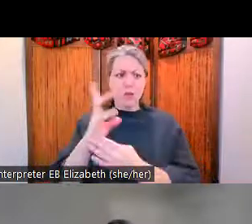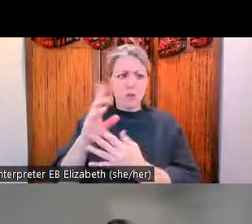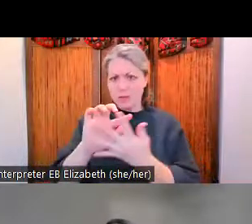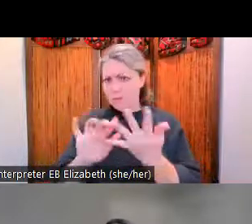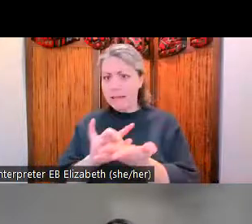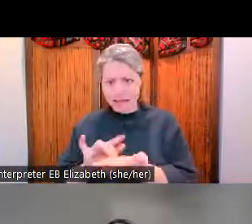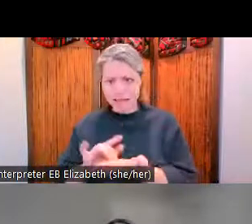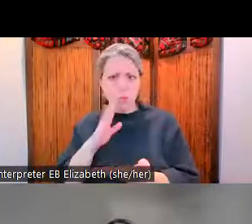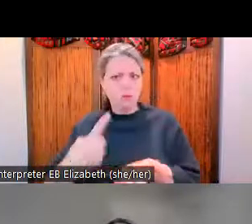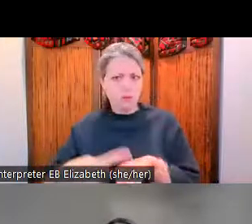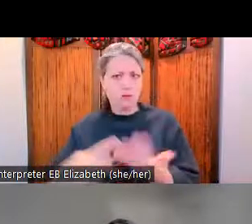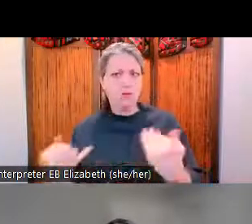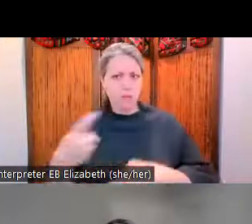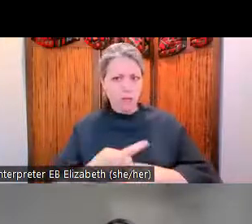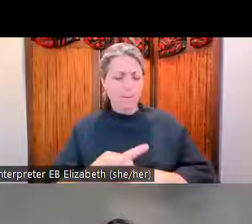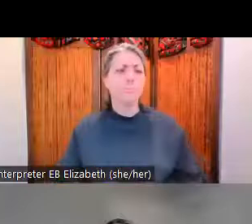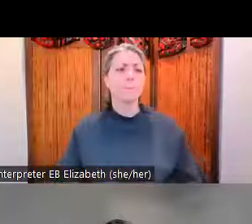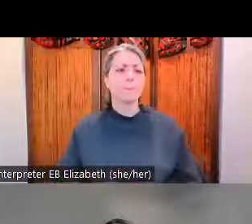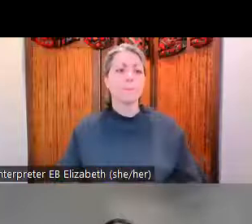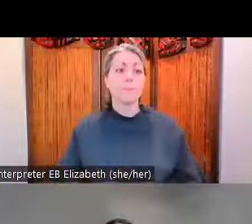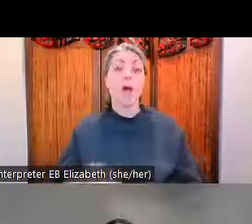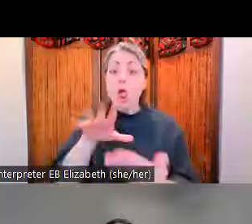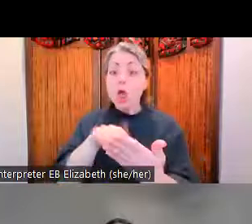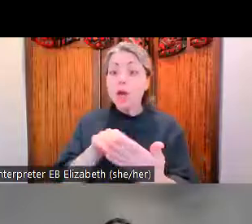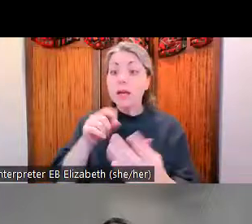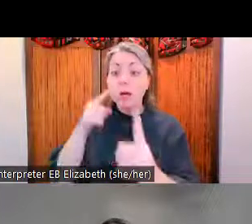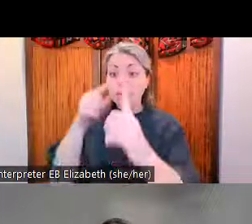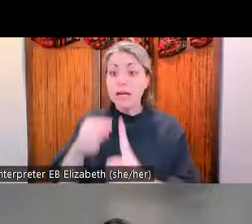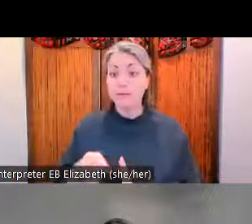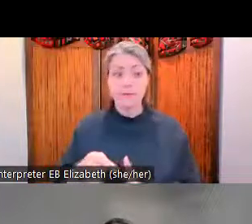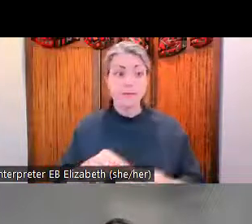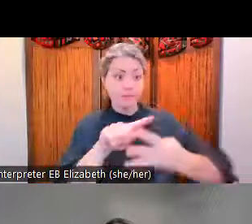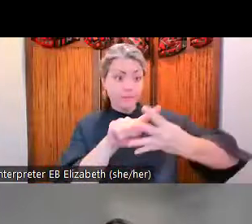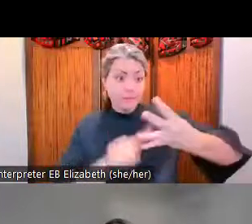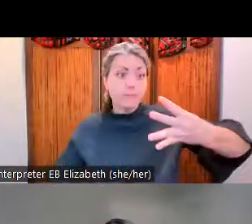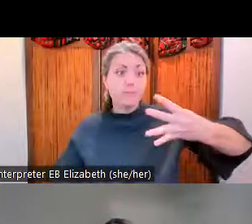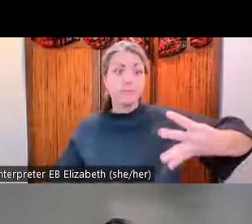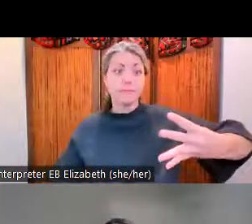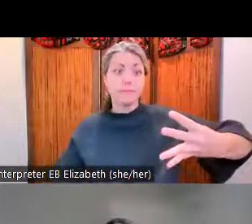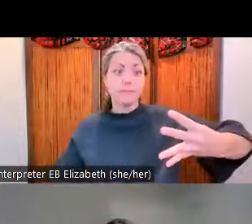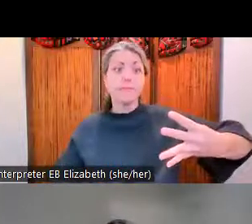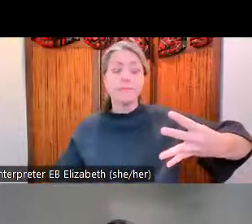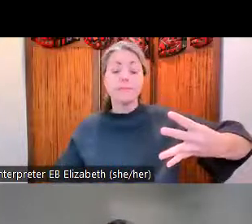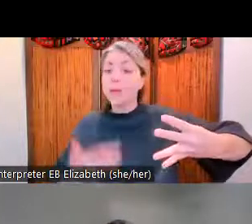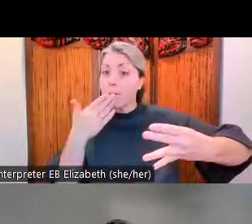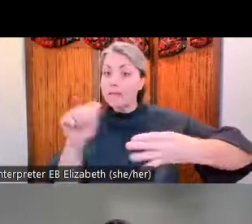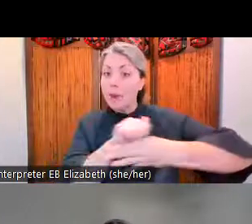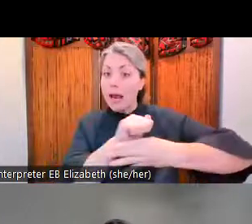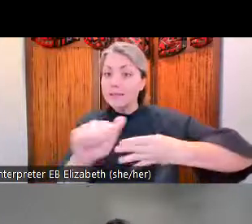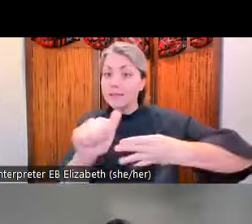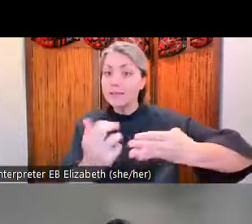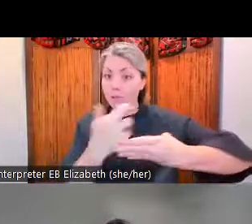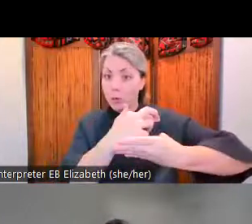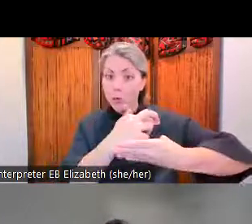Our learning objectives today, I hope to cover the best practices associated with assessment and treatment of ADHD